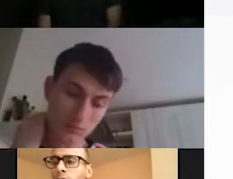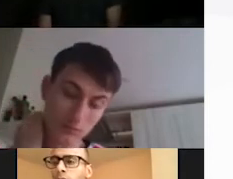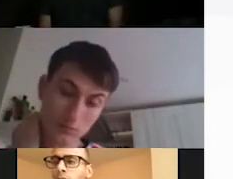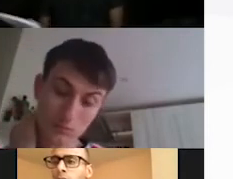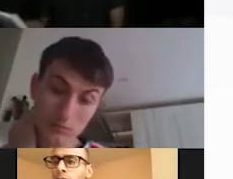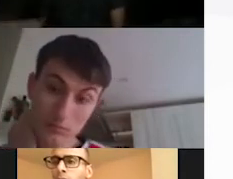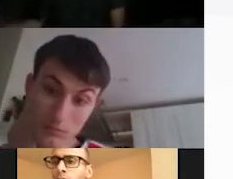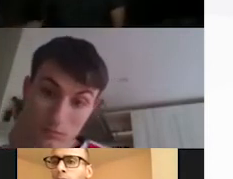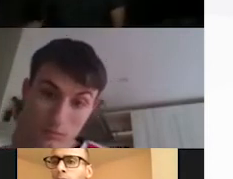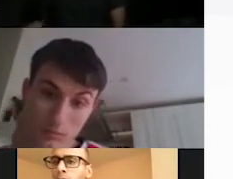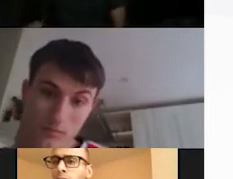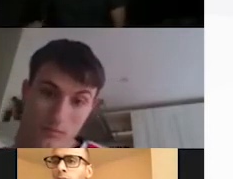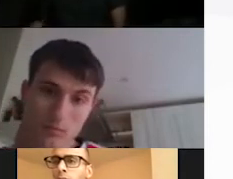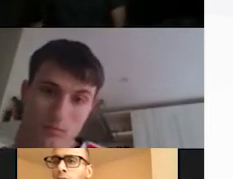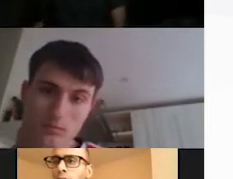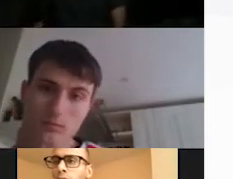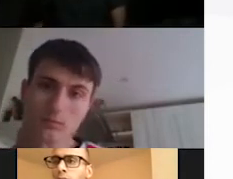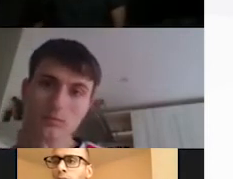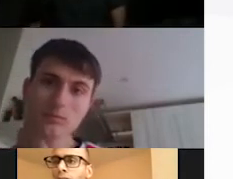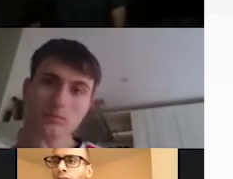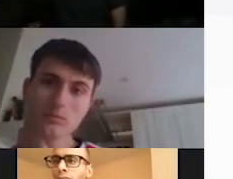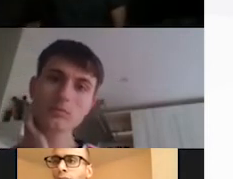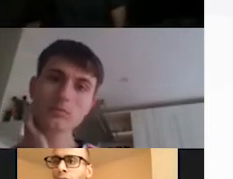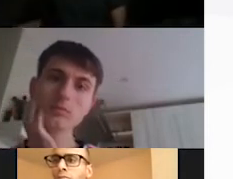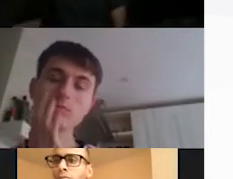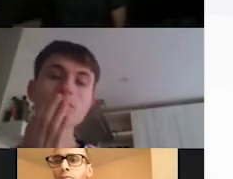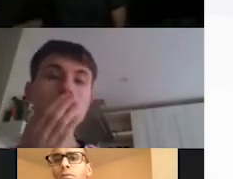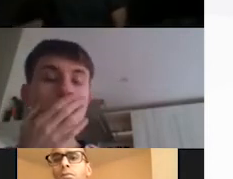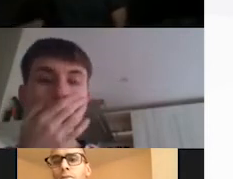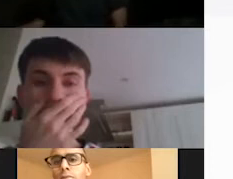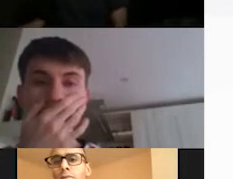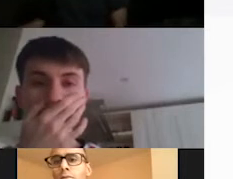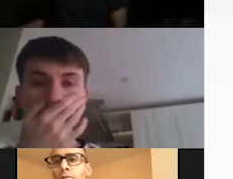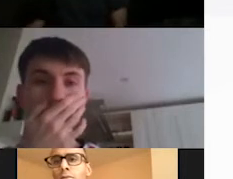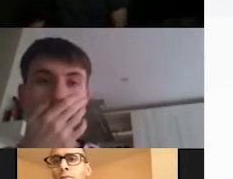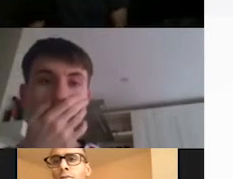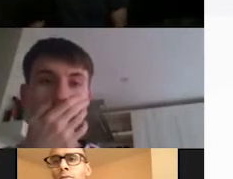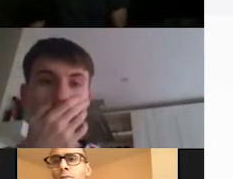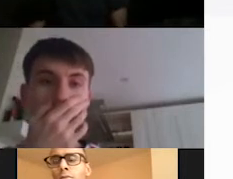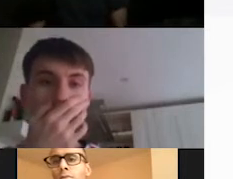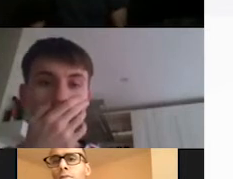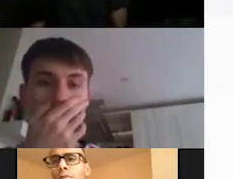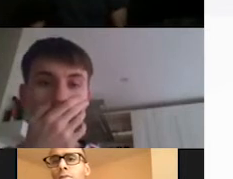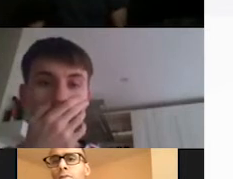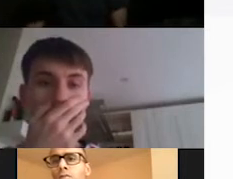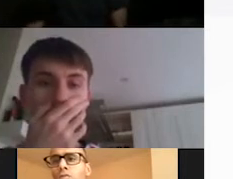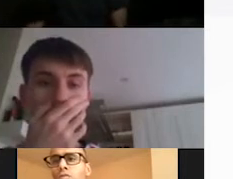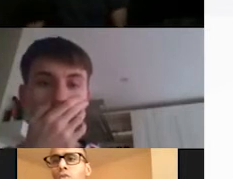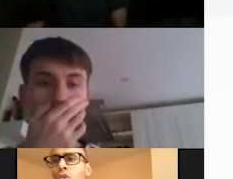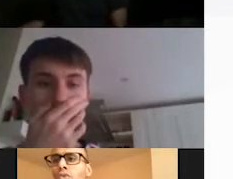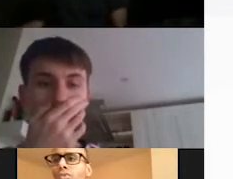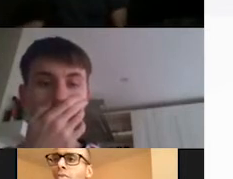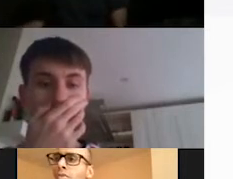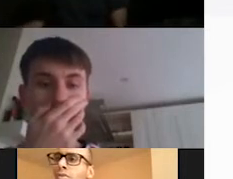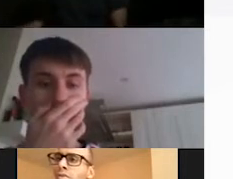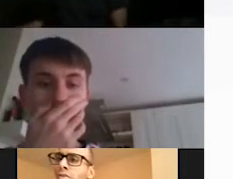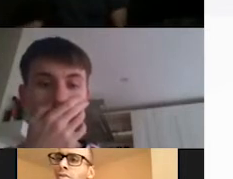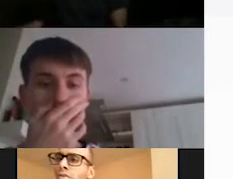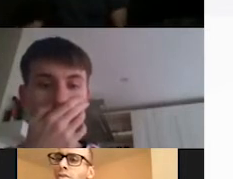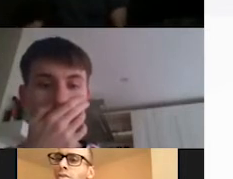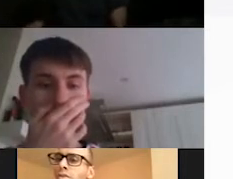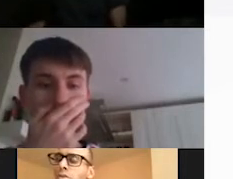So they do all that. It used to come through London FA, but now it's done through the Schools FA, inner London Schools